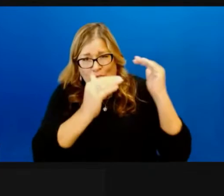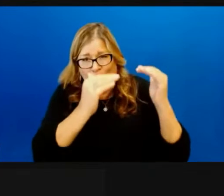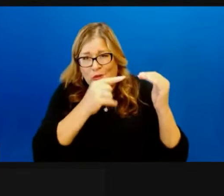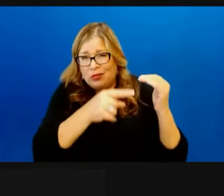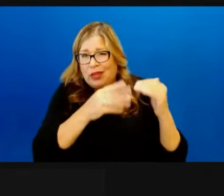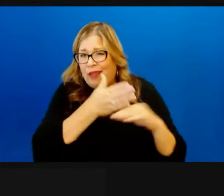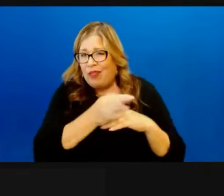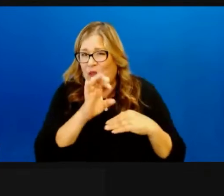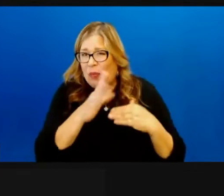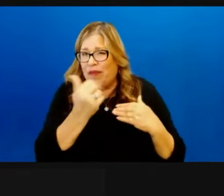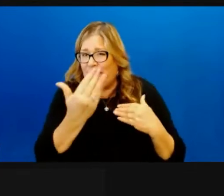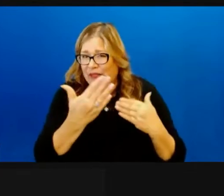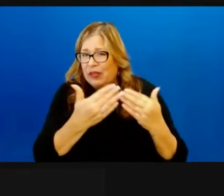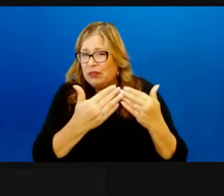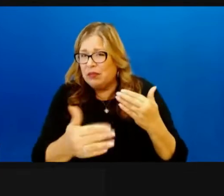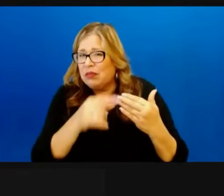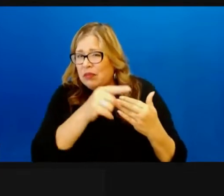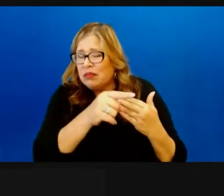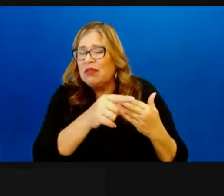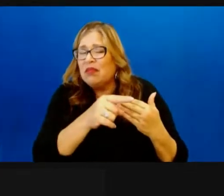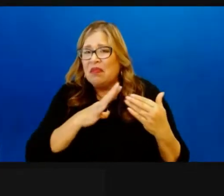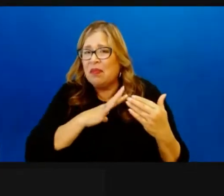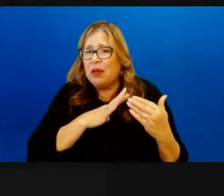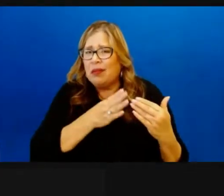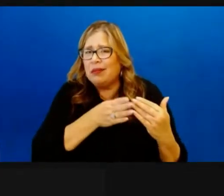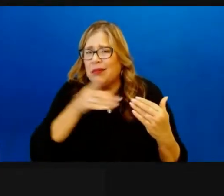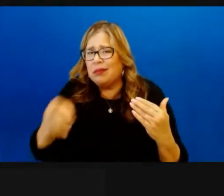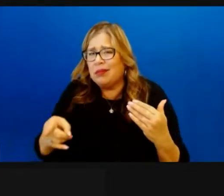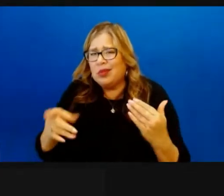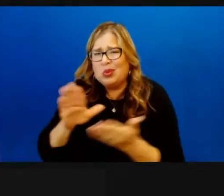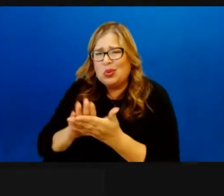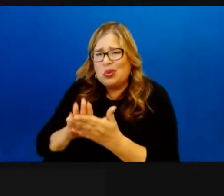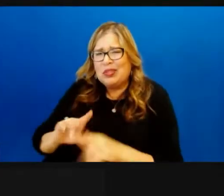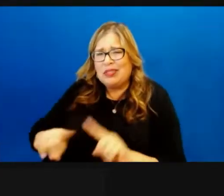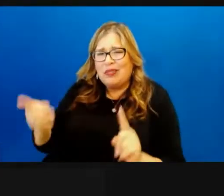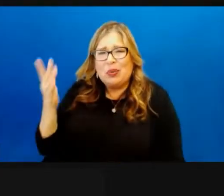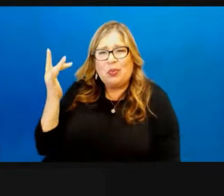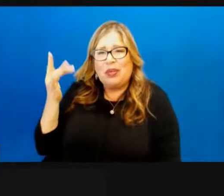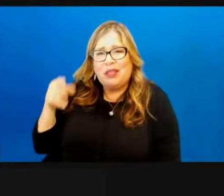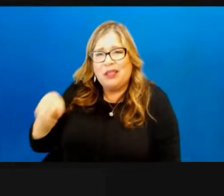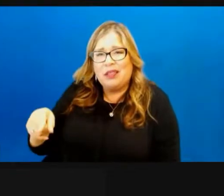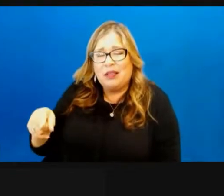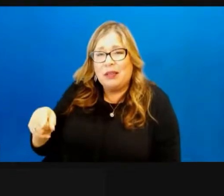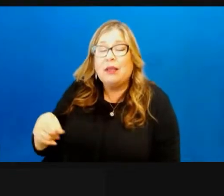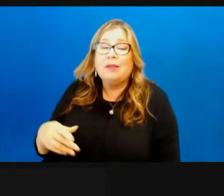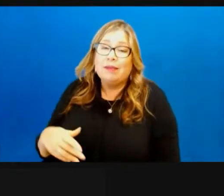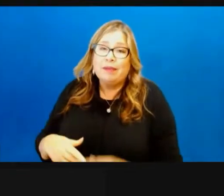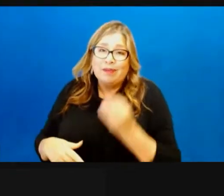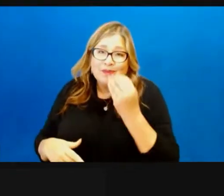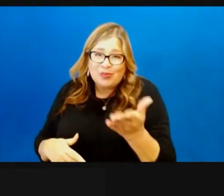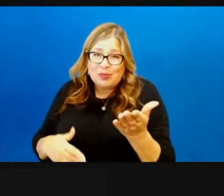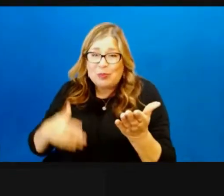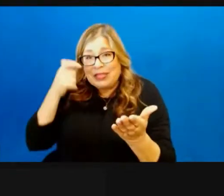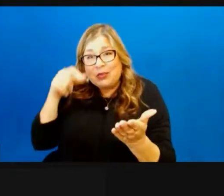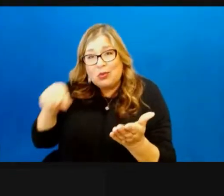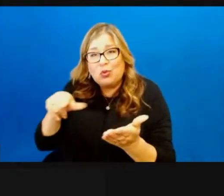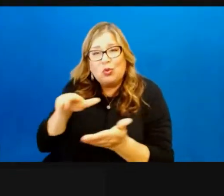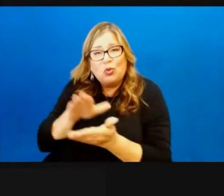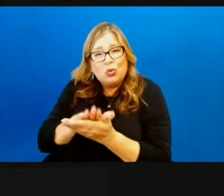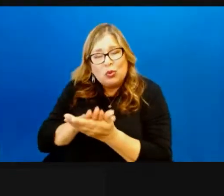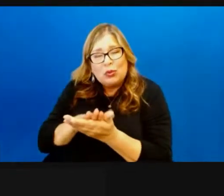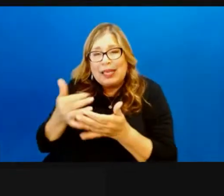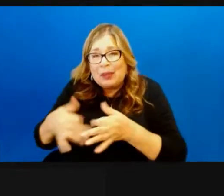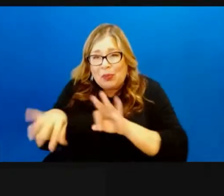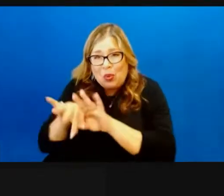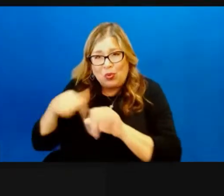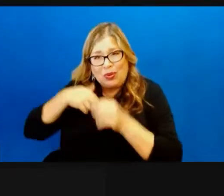masking. Why isn't the same at schools? Because schools have been an important place for us to focus on for some time.